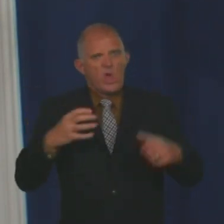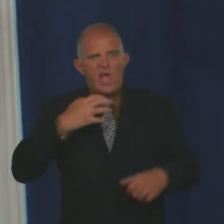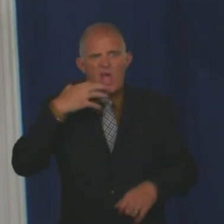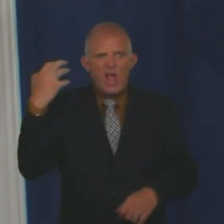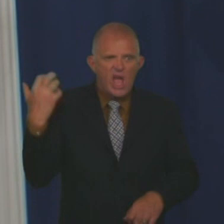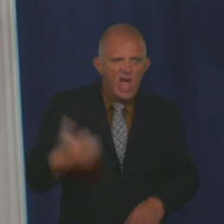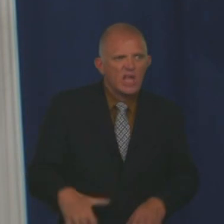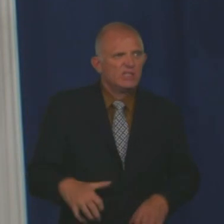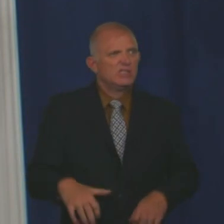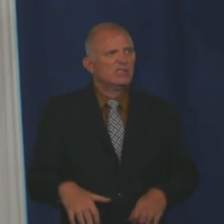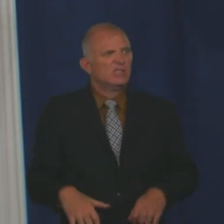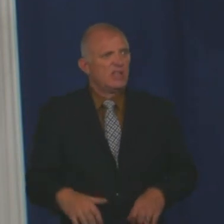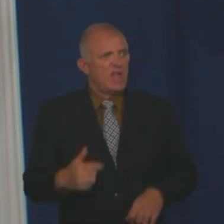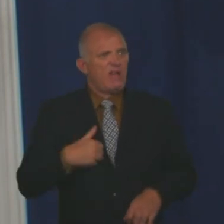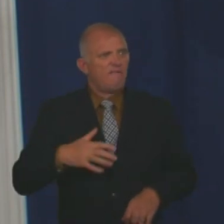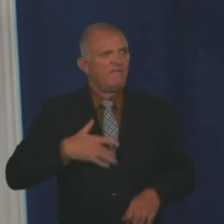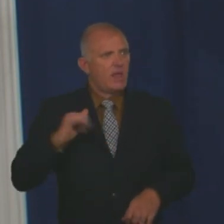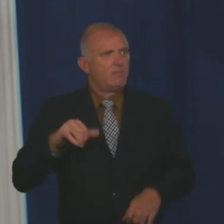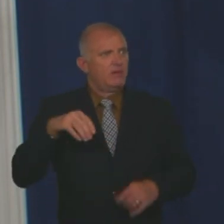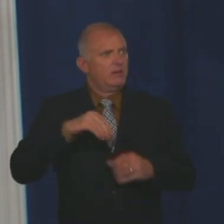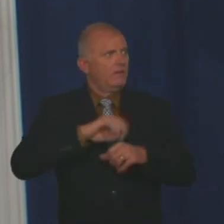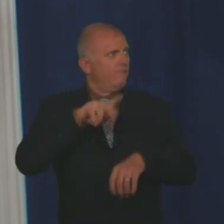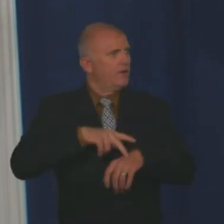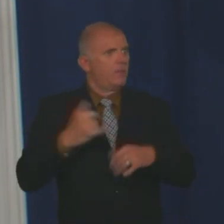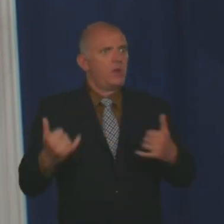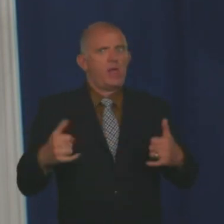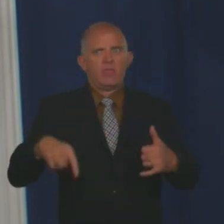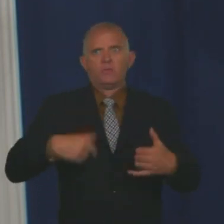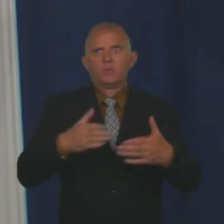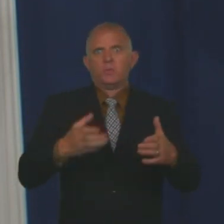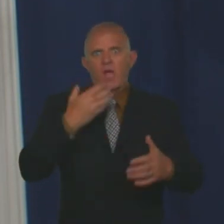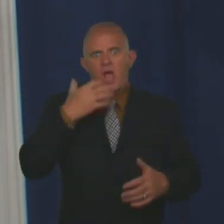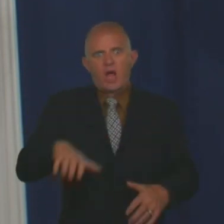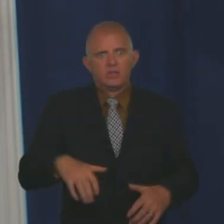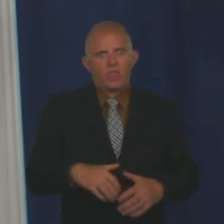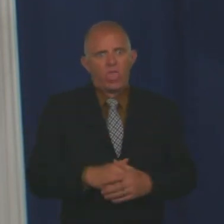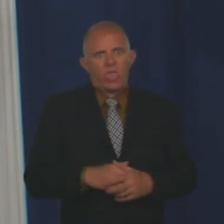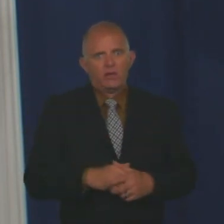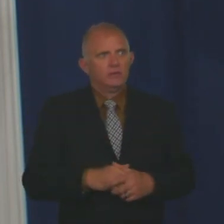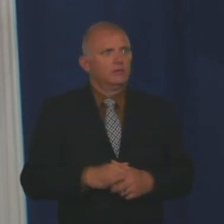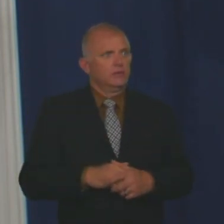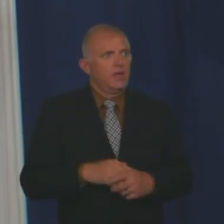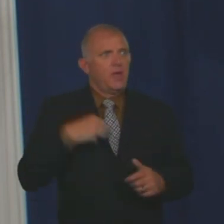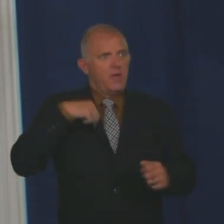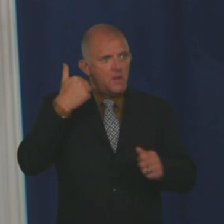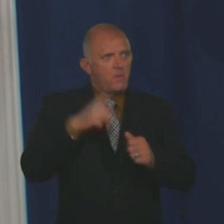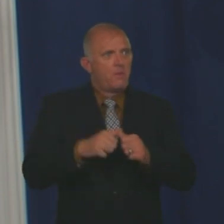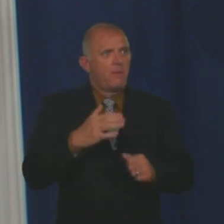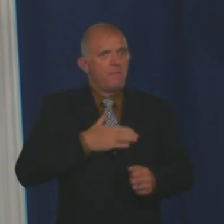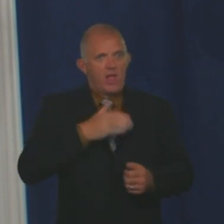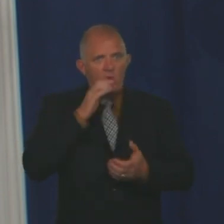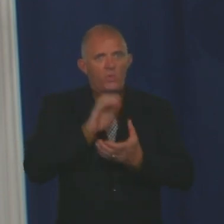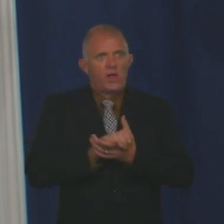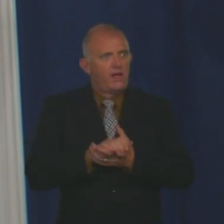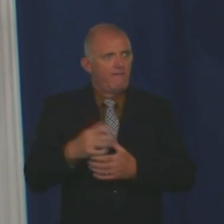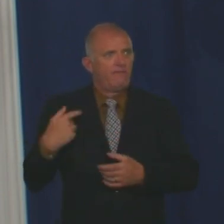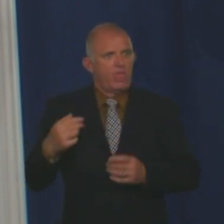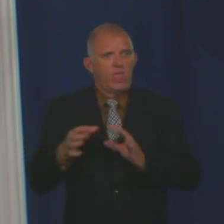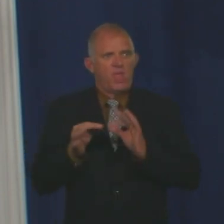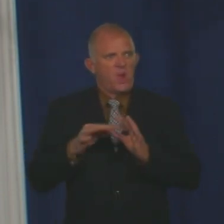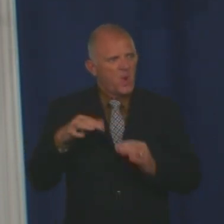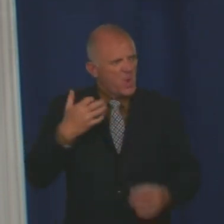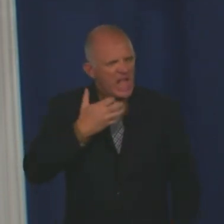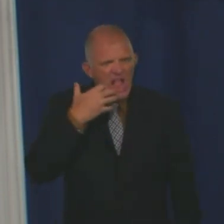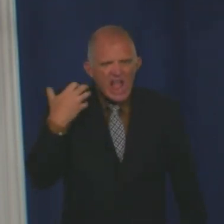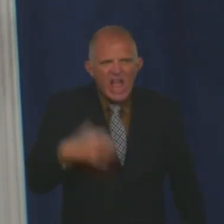feel like I'm in the Philippines right now in the studio. It's hot up here. I remember my wife saying, that's the hottest place I've ever been in my whole life.